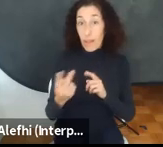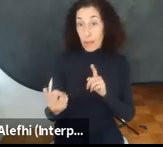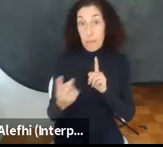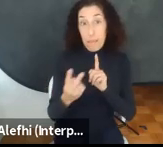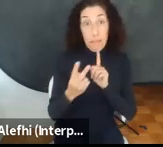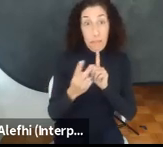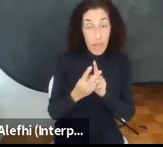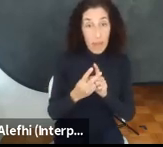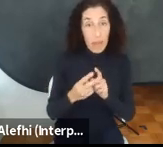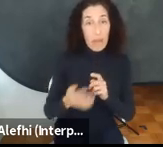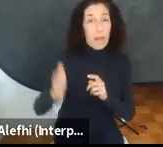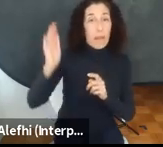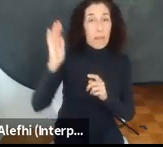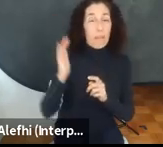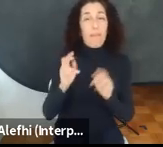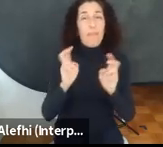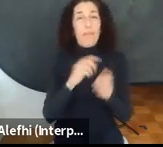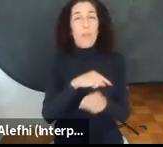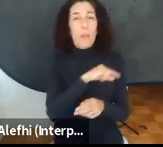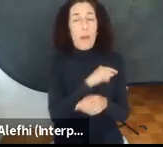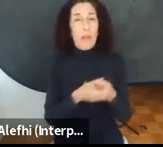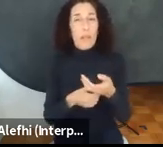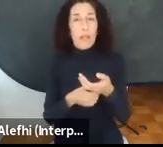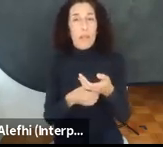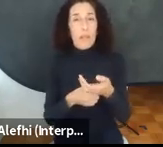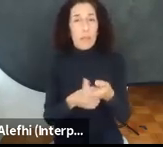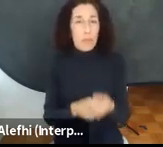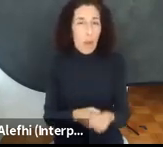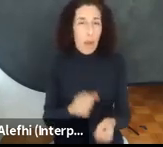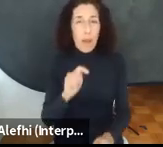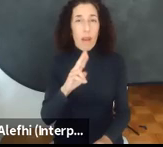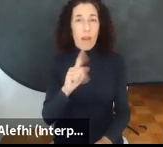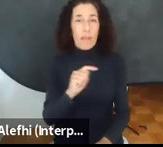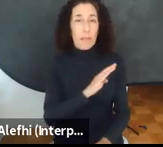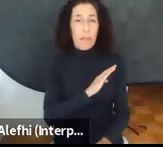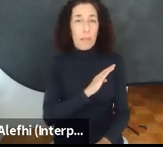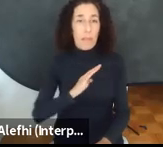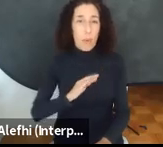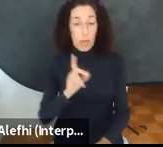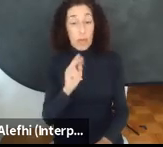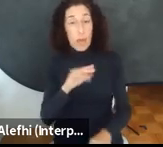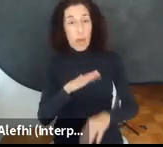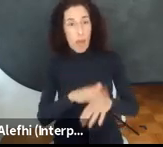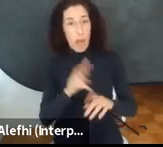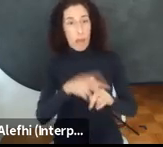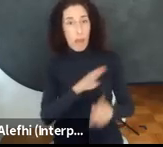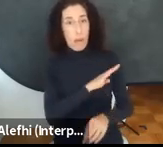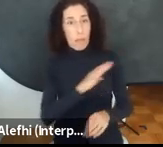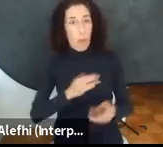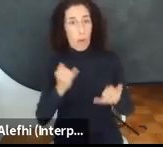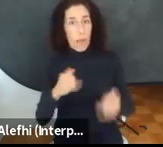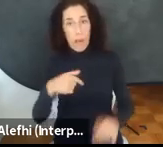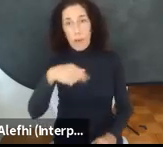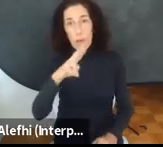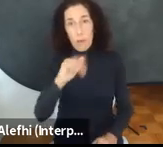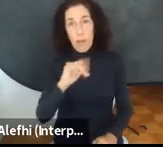Trust with Individuals with Disabilities board. Mm-hmm. And Don is now on the board. So it's been a family affair for you guys. Yeah.